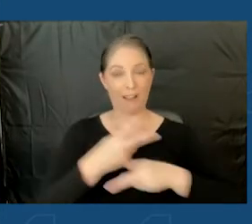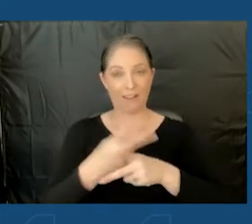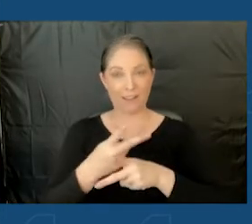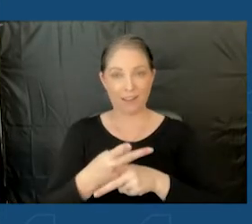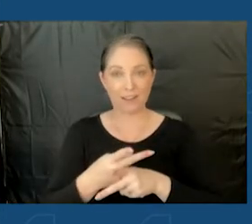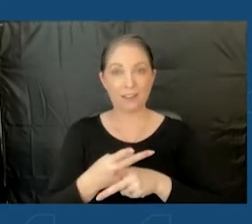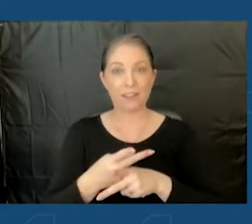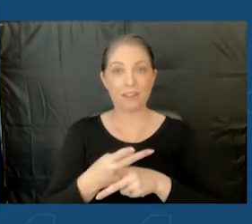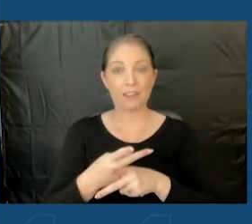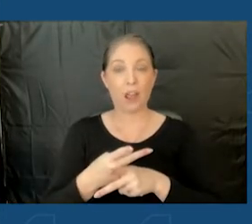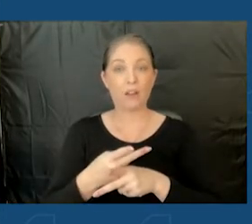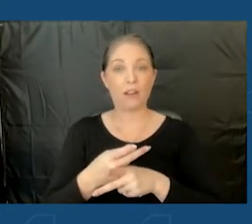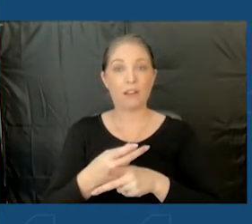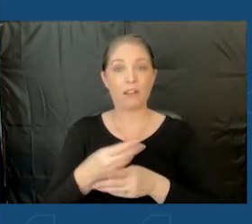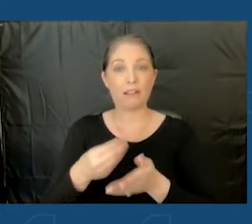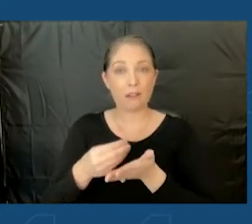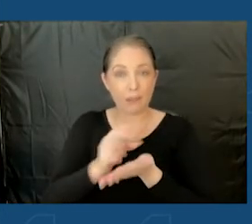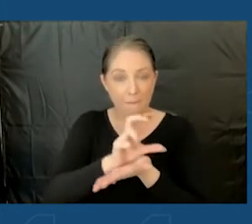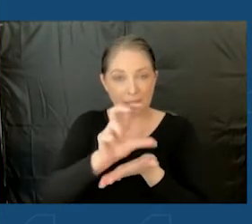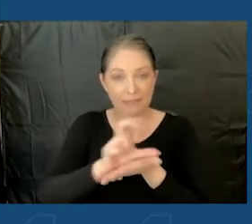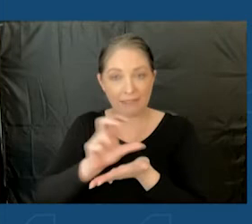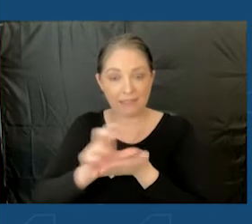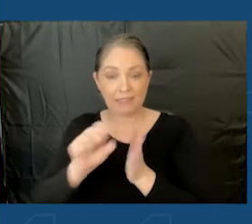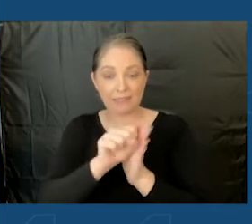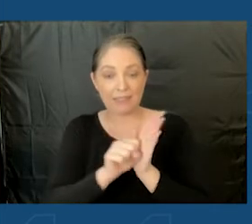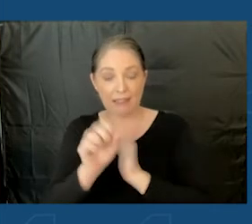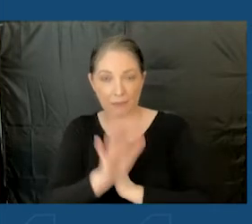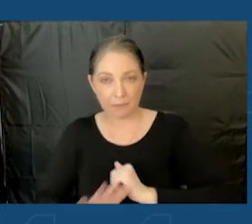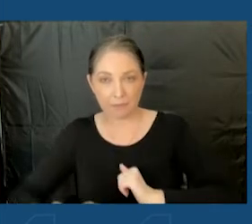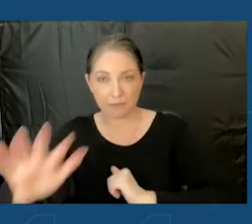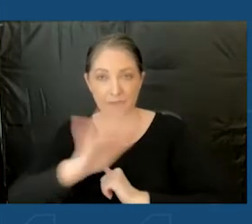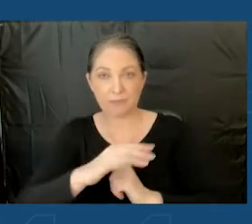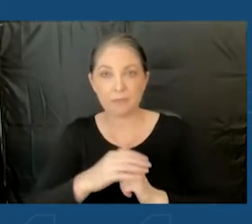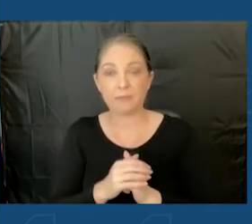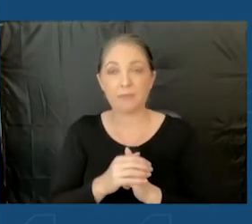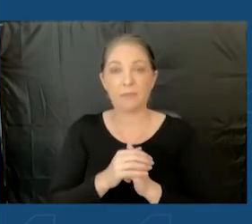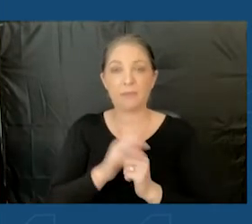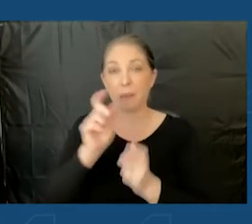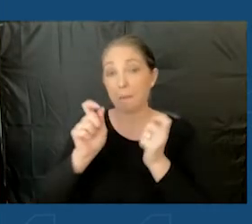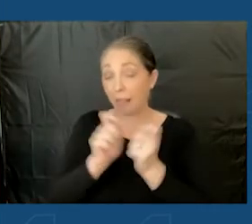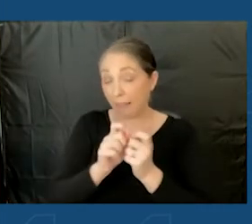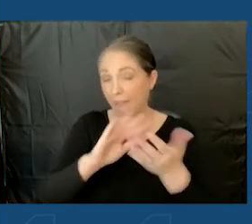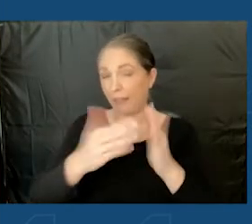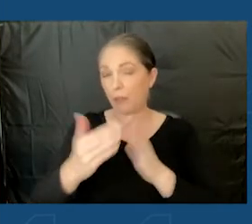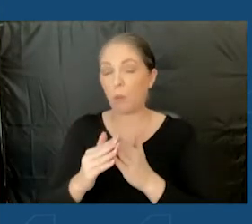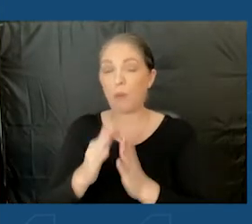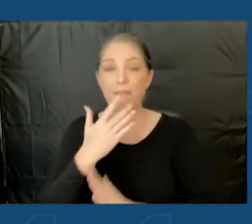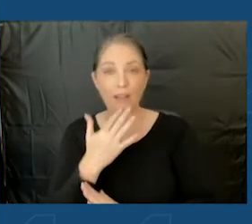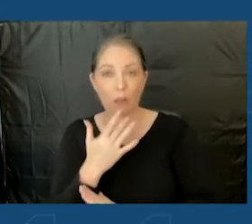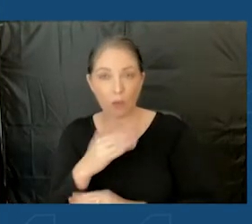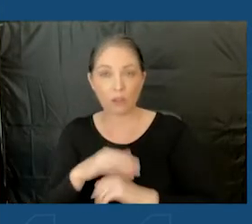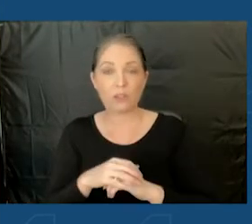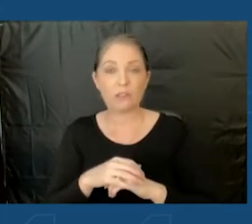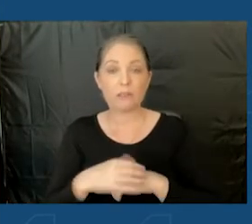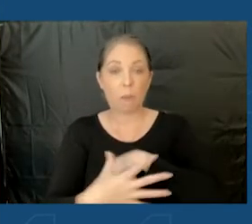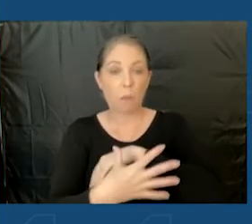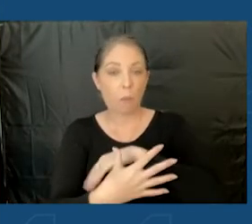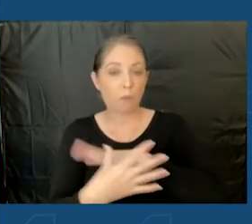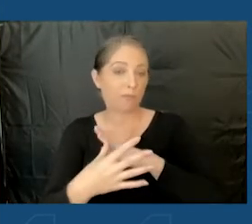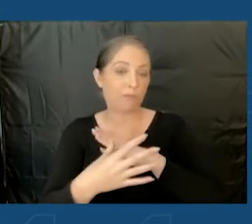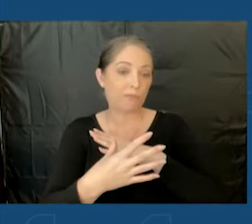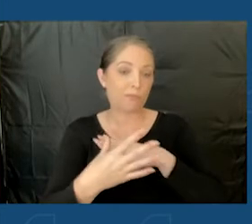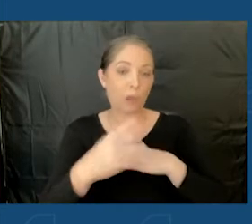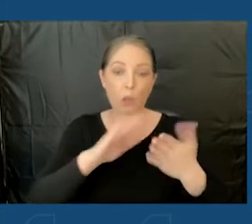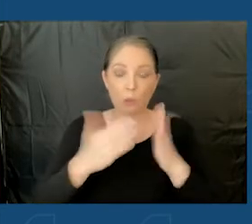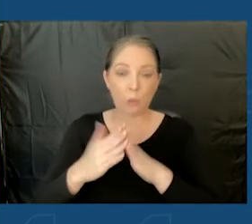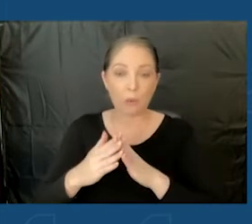subsidies, across the state, particularly in communities of color, under-resourced communities, and others